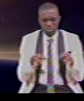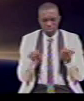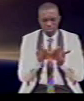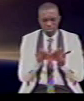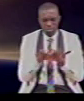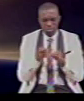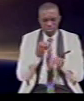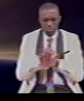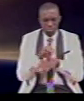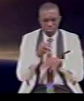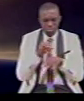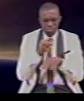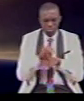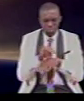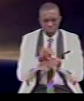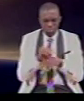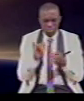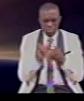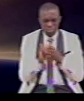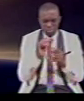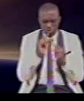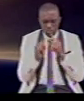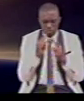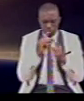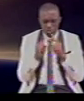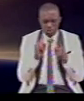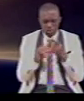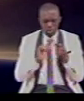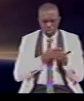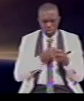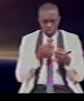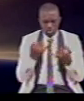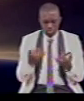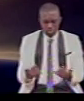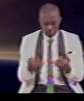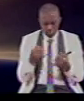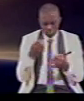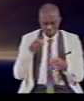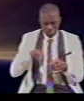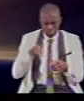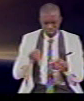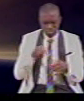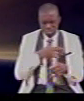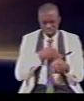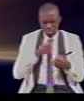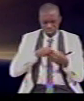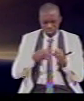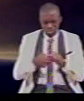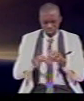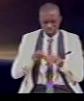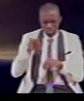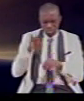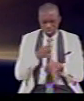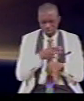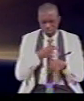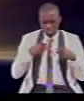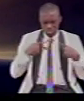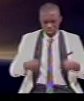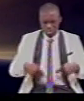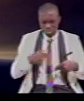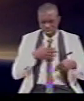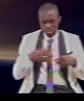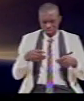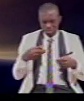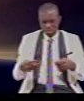speak to our present needs and problems spiritually and physically and materially you will impress